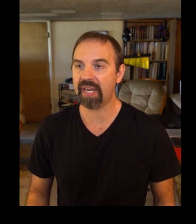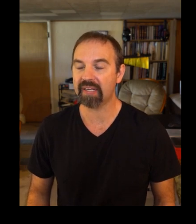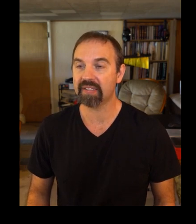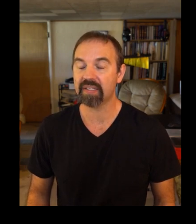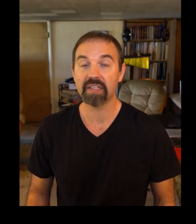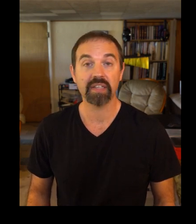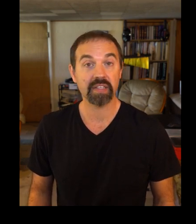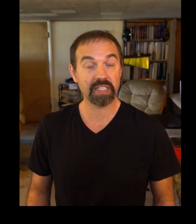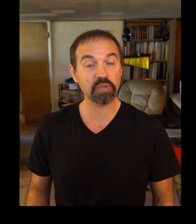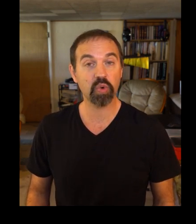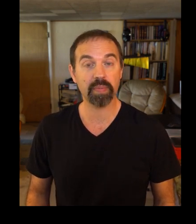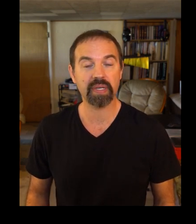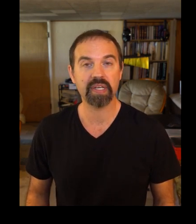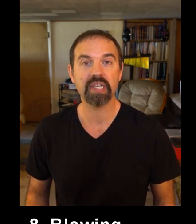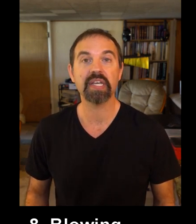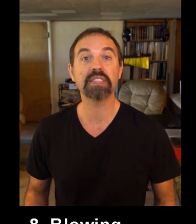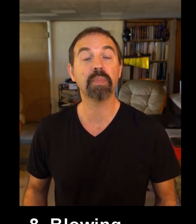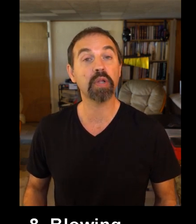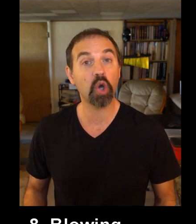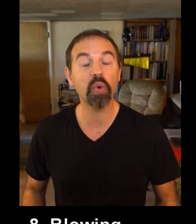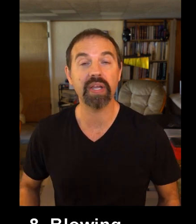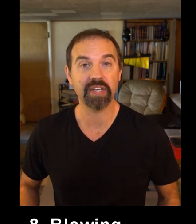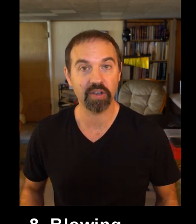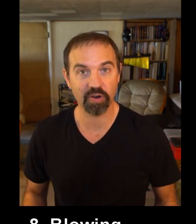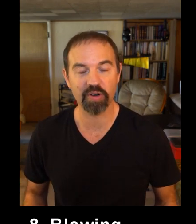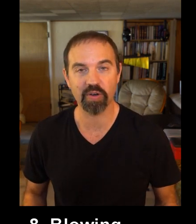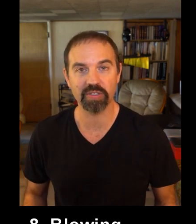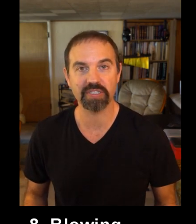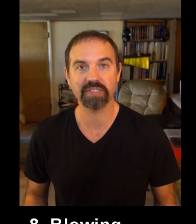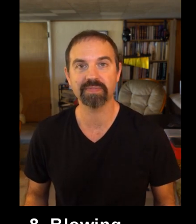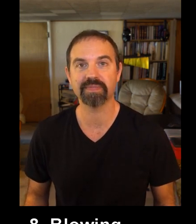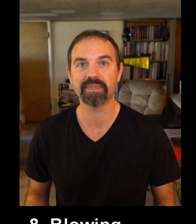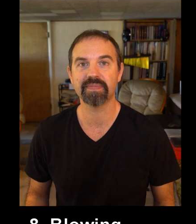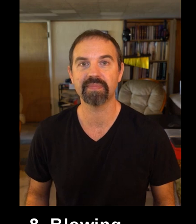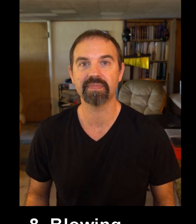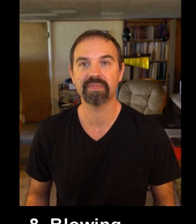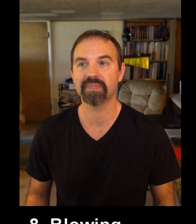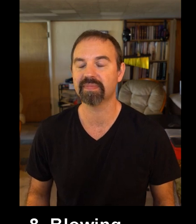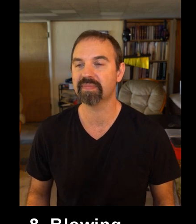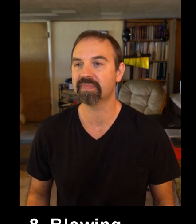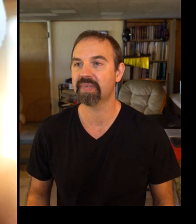Number eight, this woman is blowing her nose.